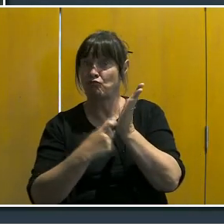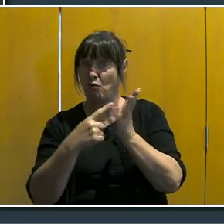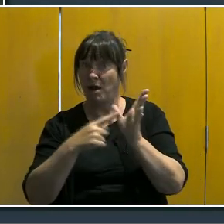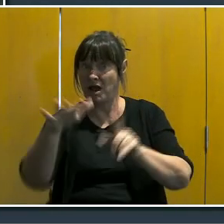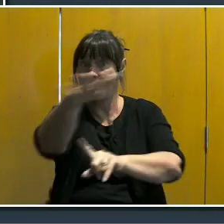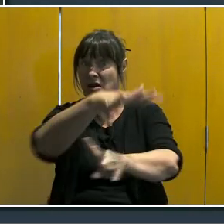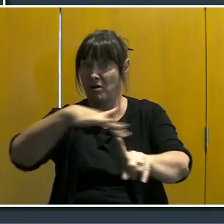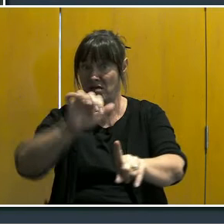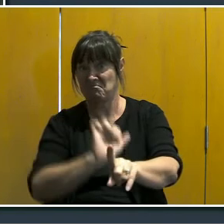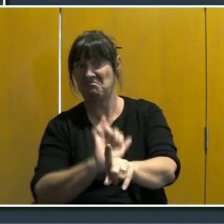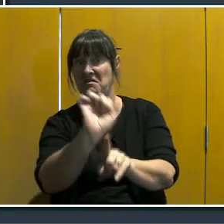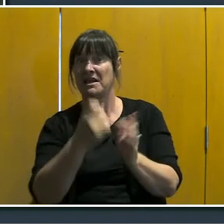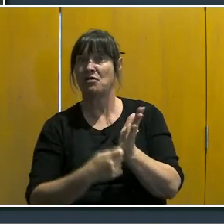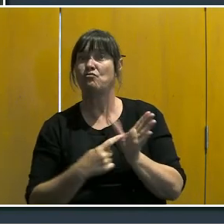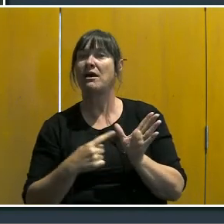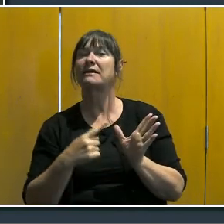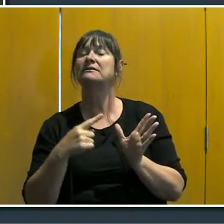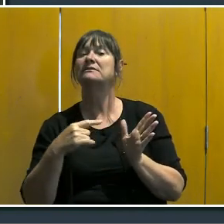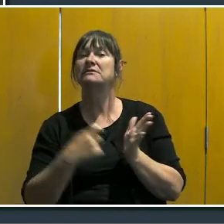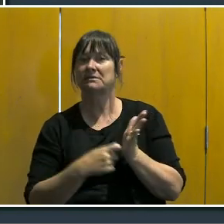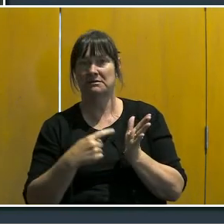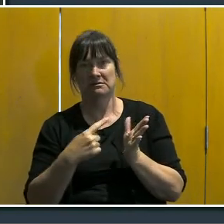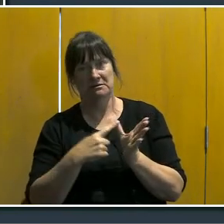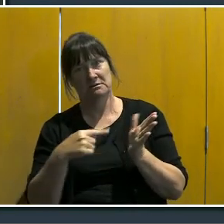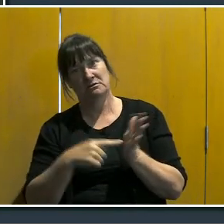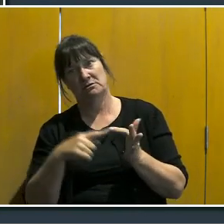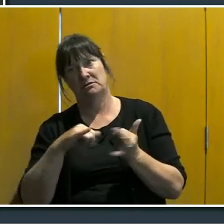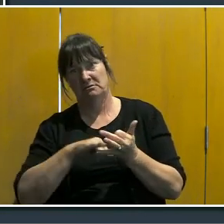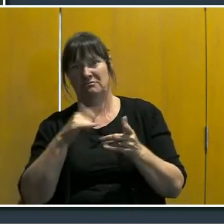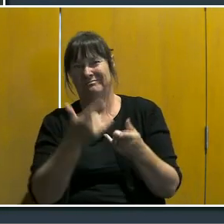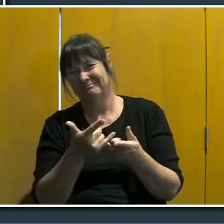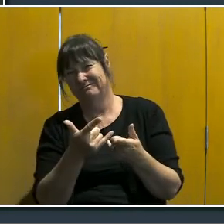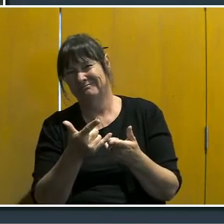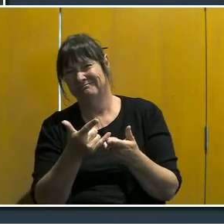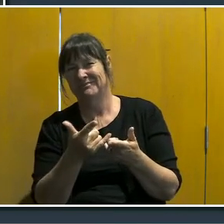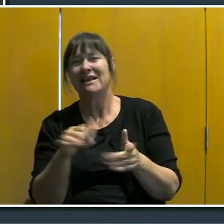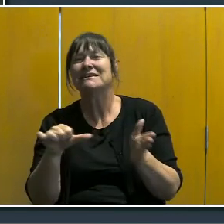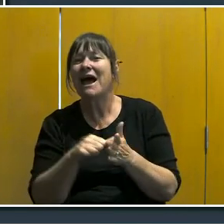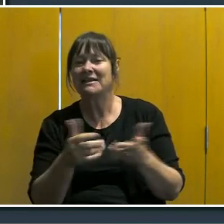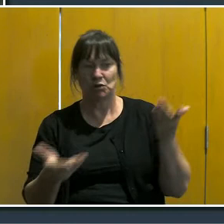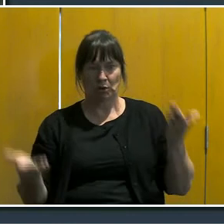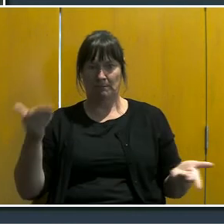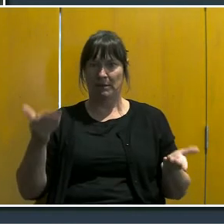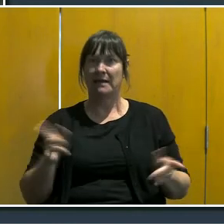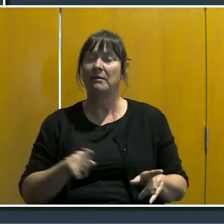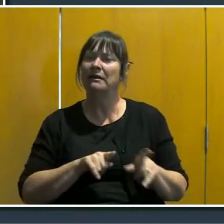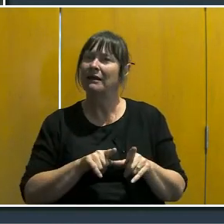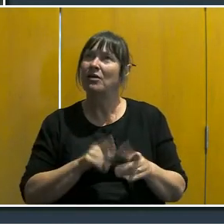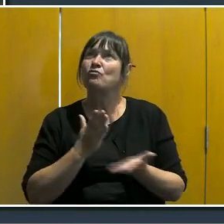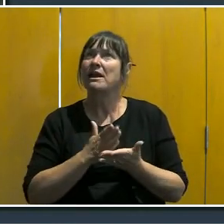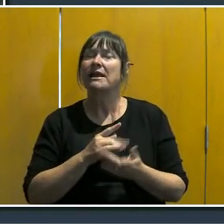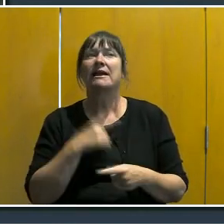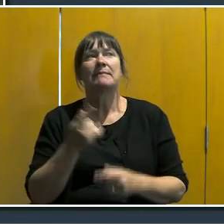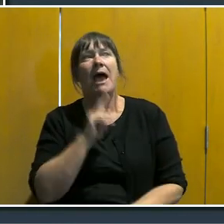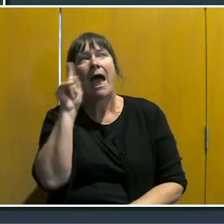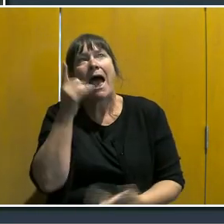it can be very hard within a community, but the perceived equity is really important. Where does equity fall? We draw no services, as has been